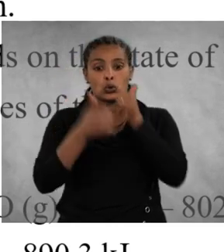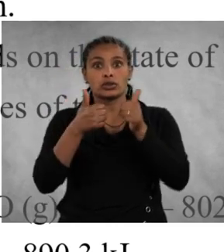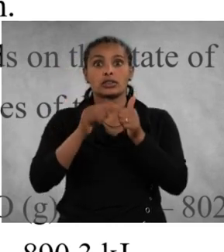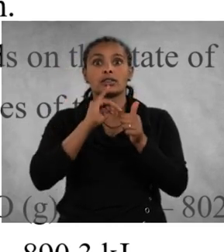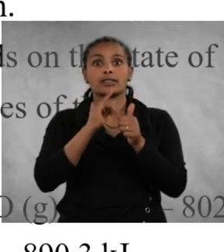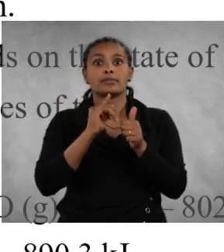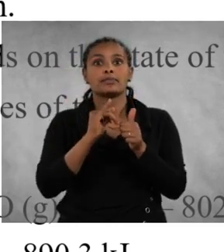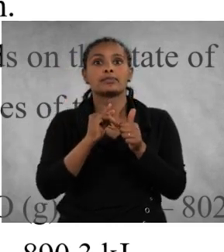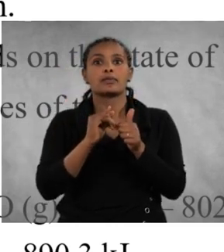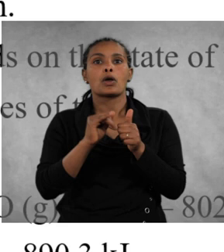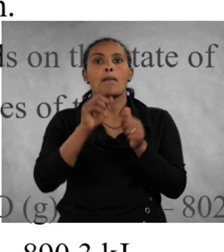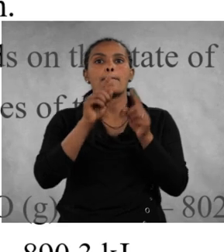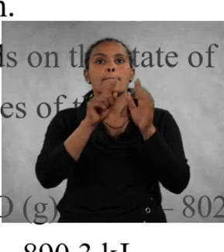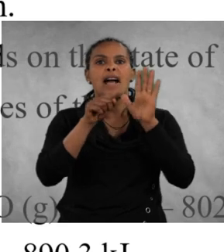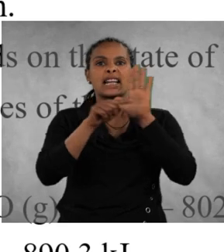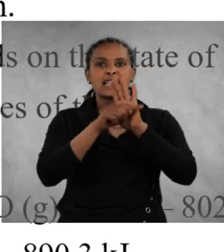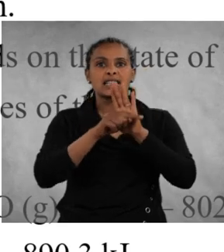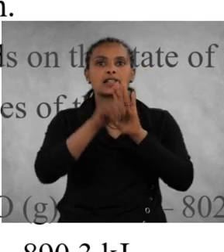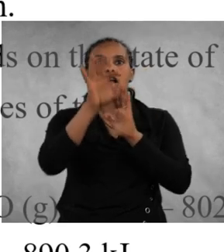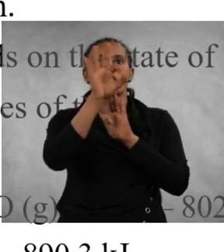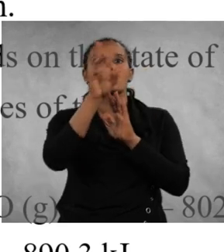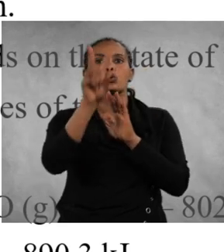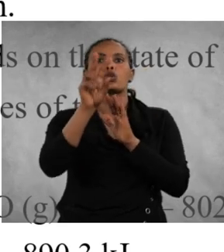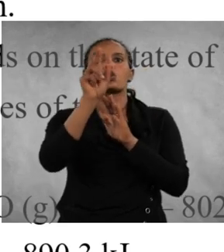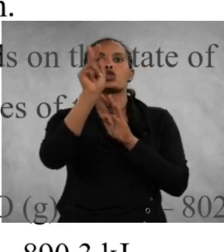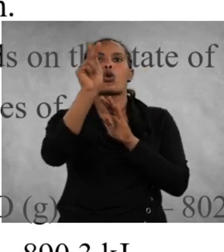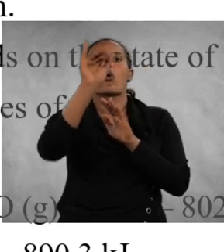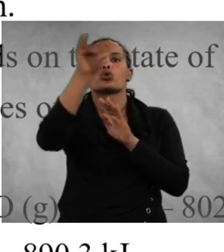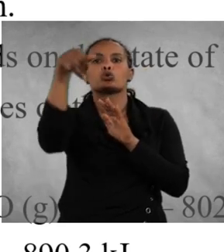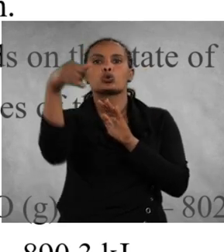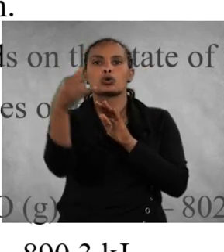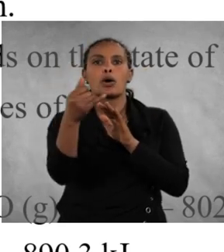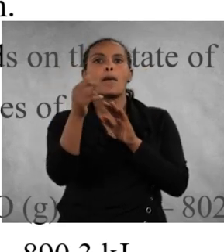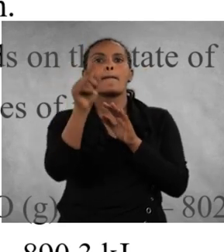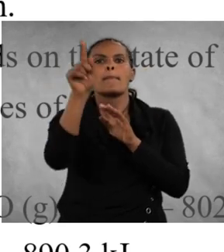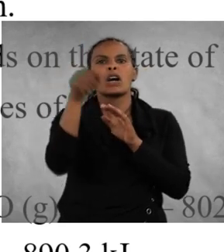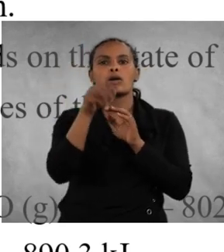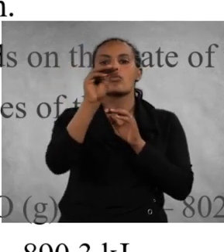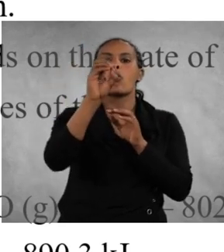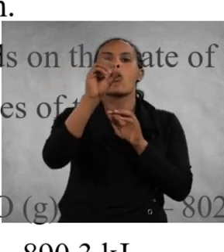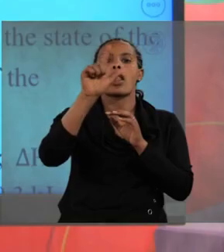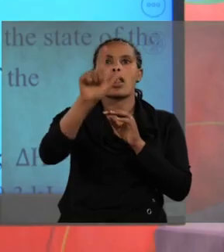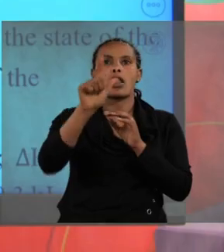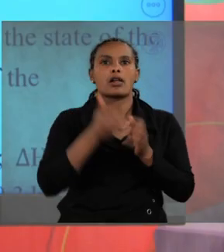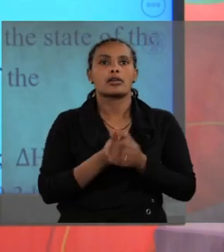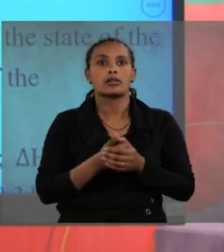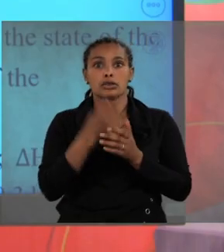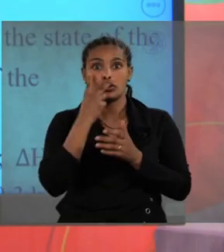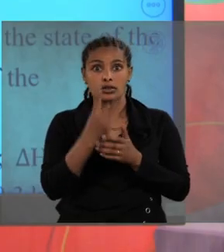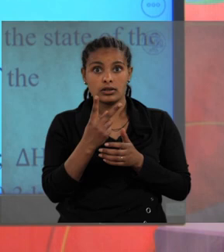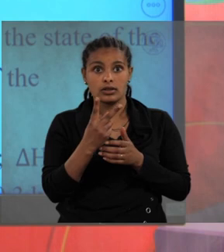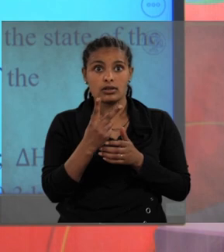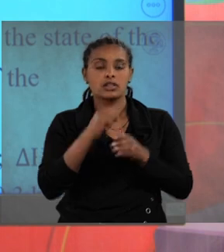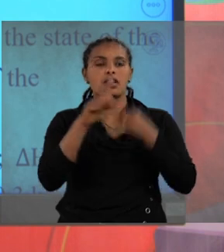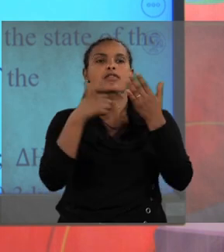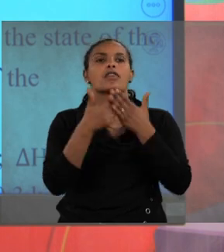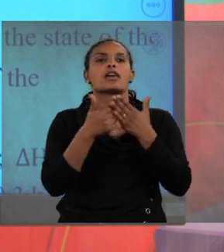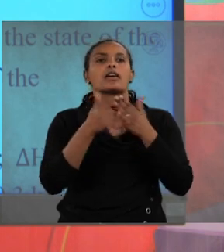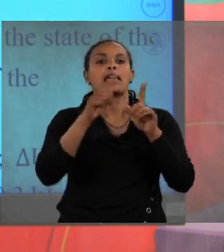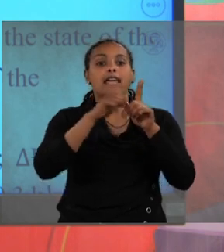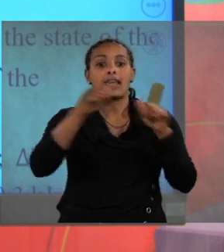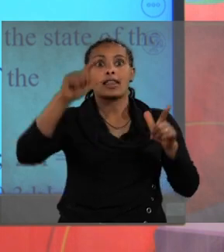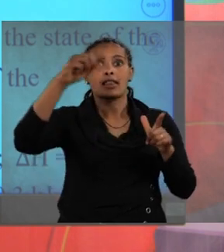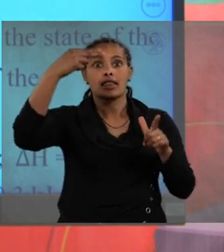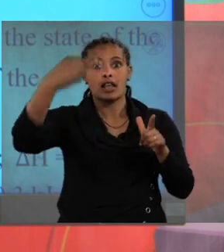is minus 92 kilojoule per mole. You see? Therefore, enthalpy